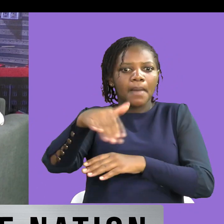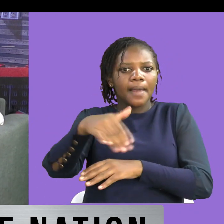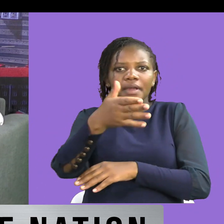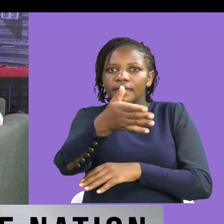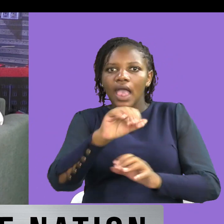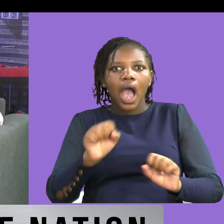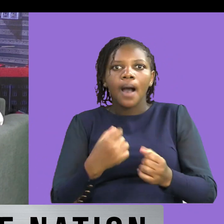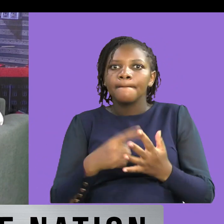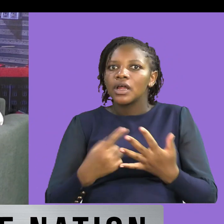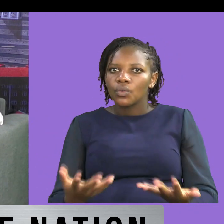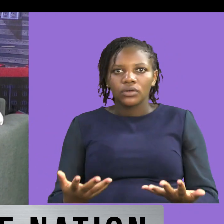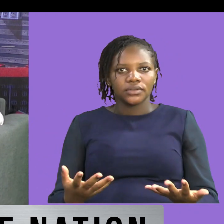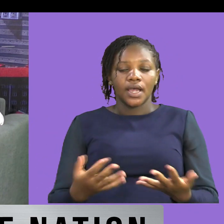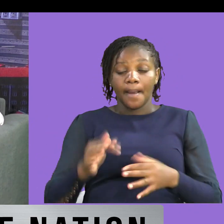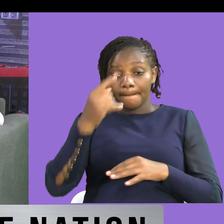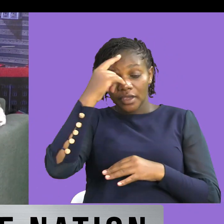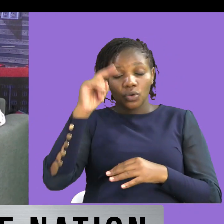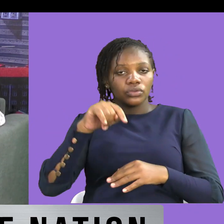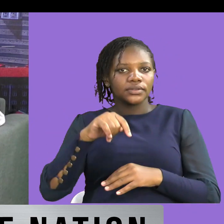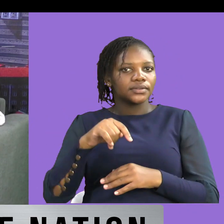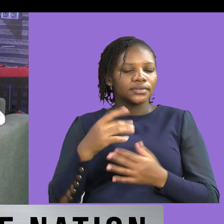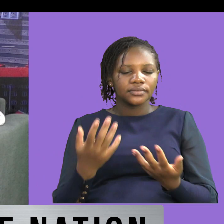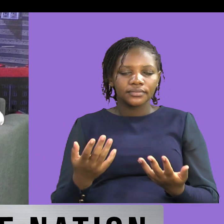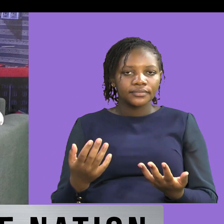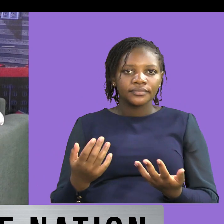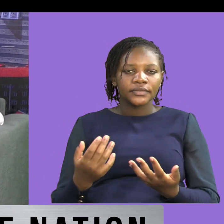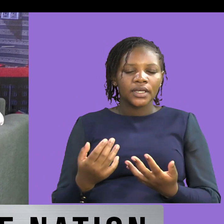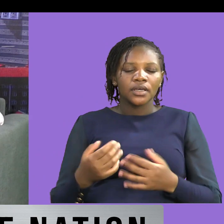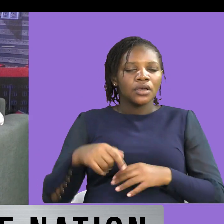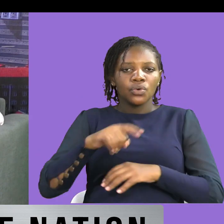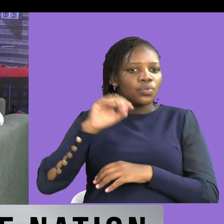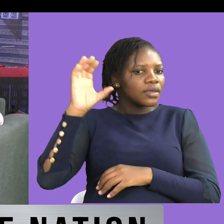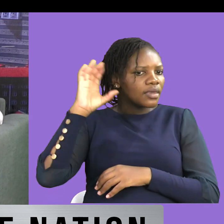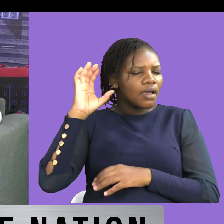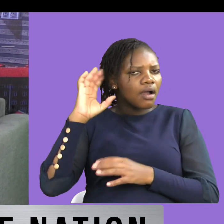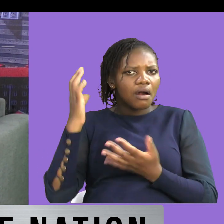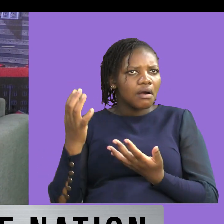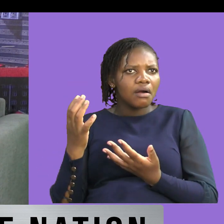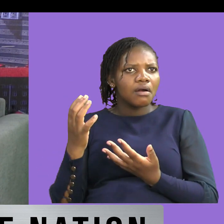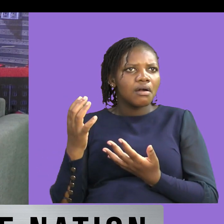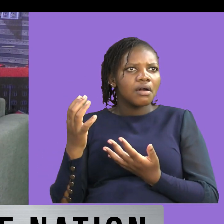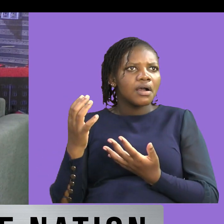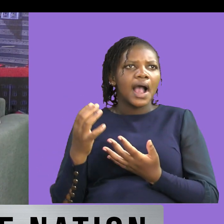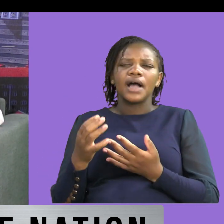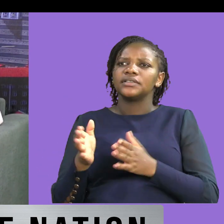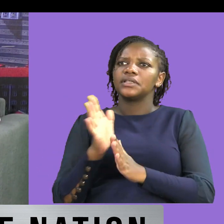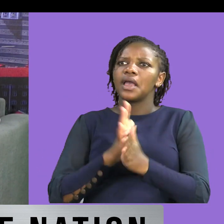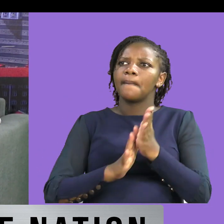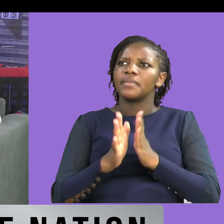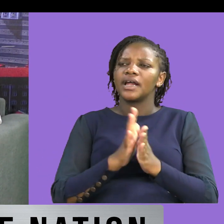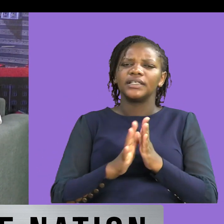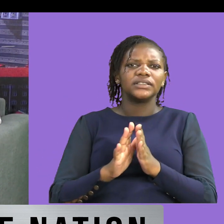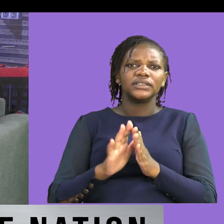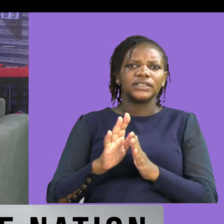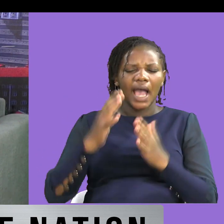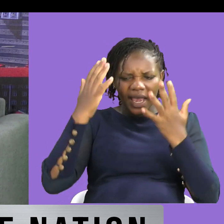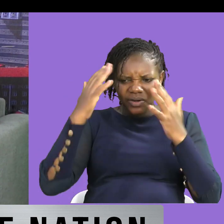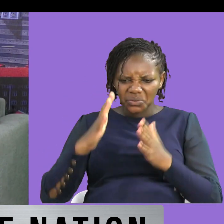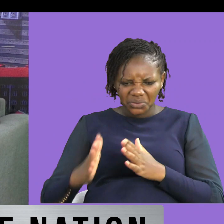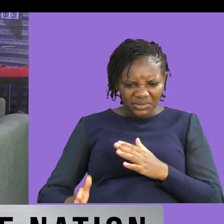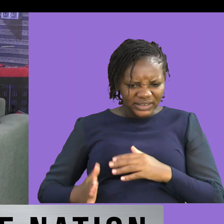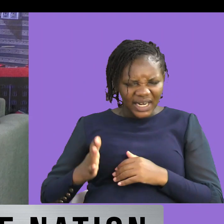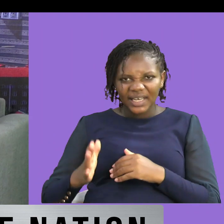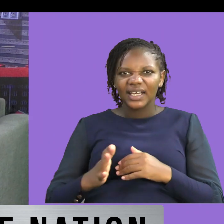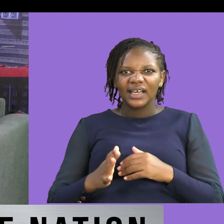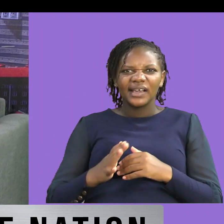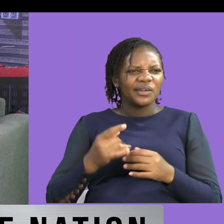mean, something that we are hearing like that, somehow, kunatengezwa train moja ya... Is she a senator or is